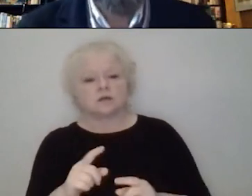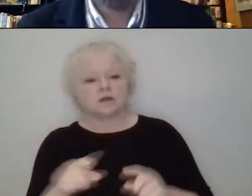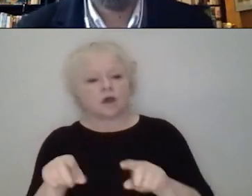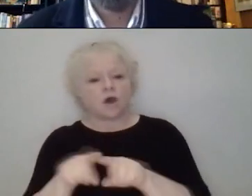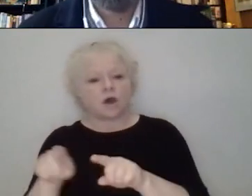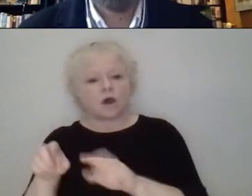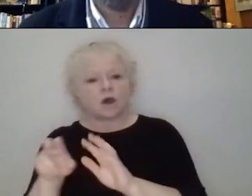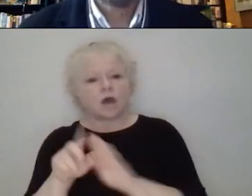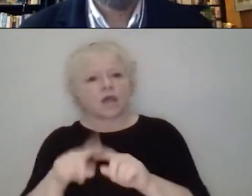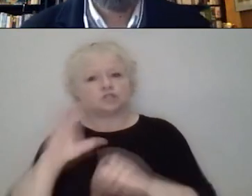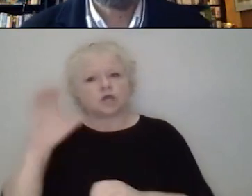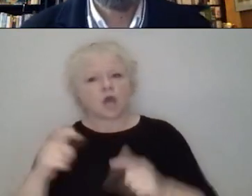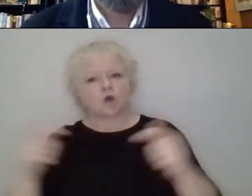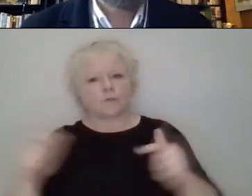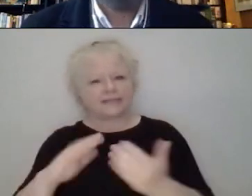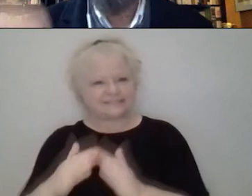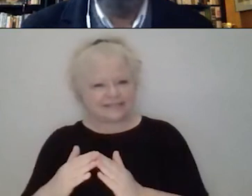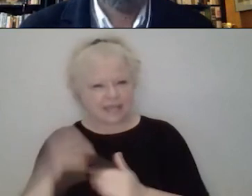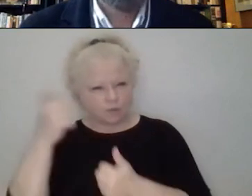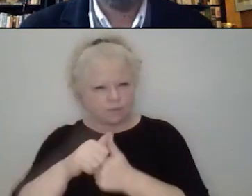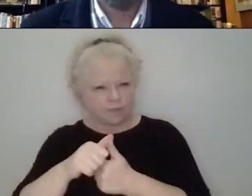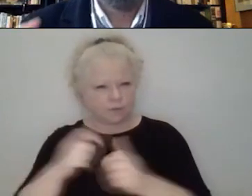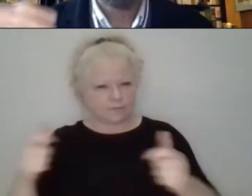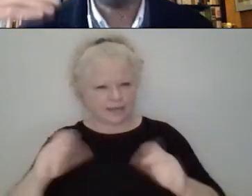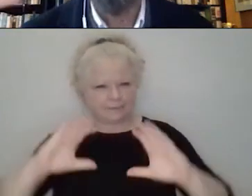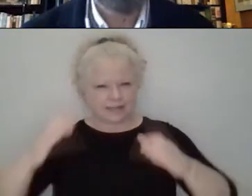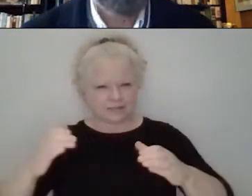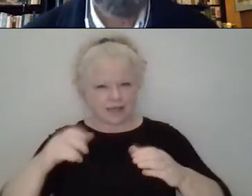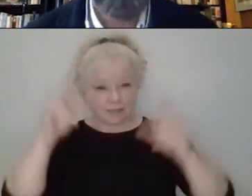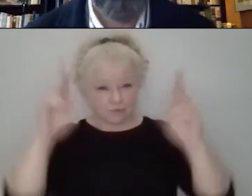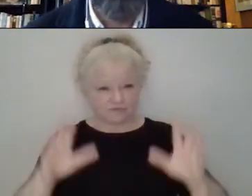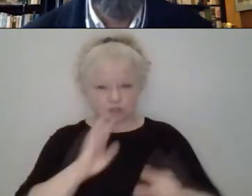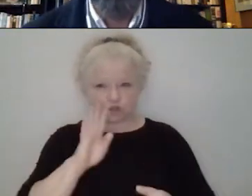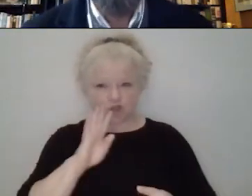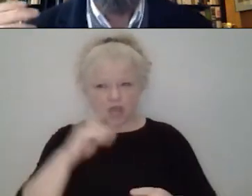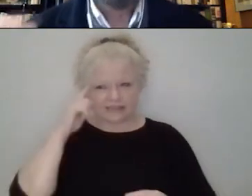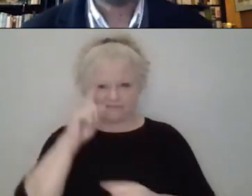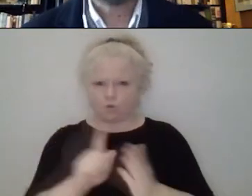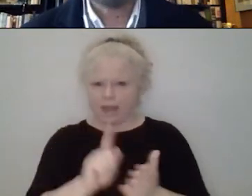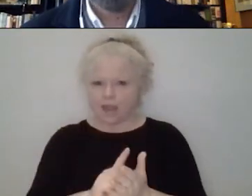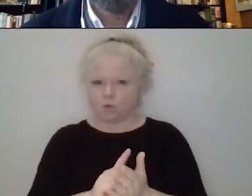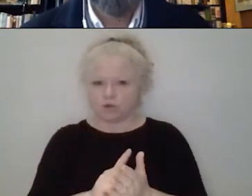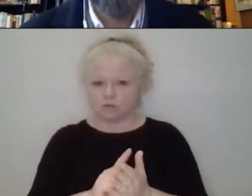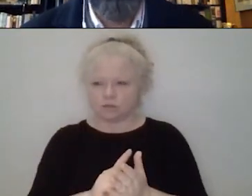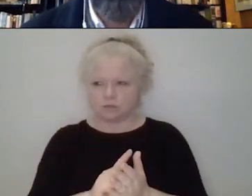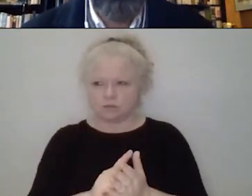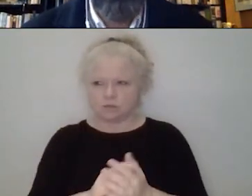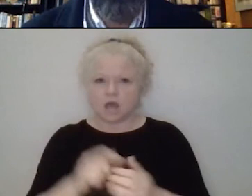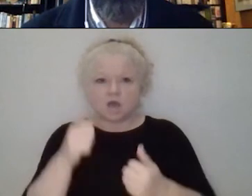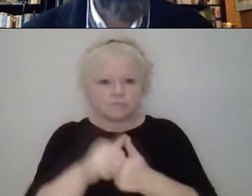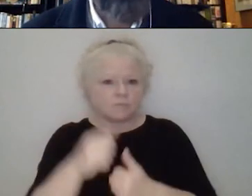different big city. And I remember being in this class with this incredible professor, and he talked for about an hour. And I remember thinking to